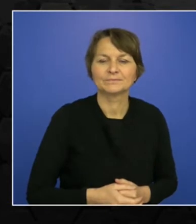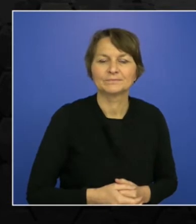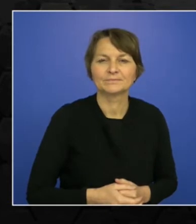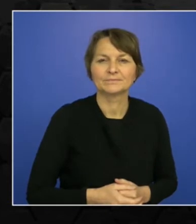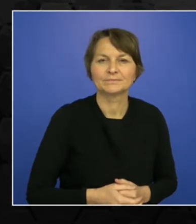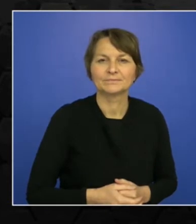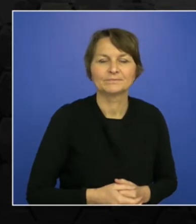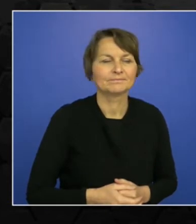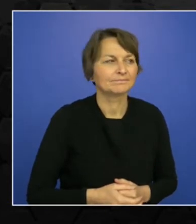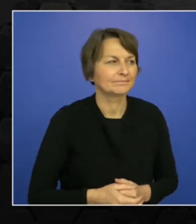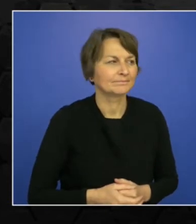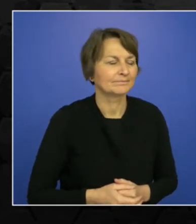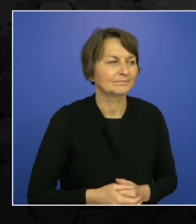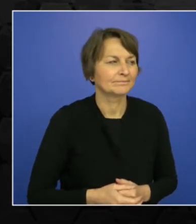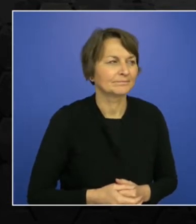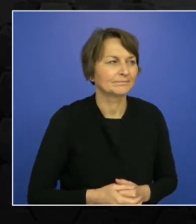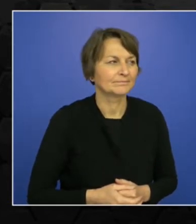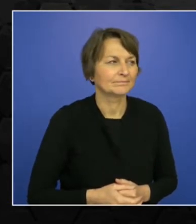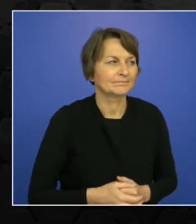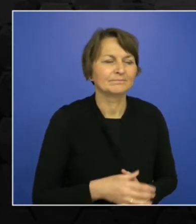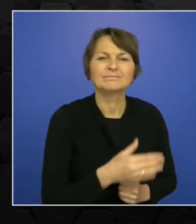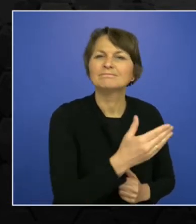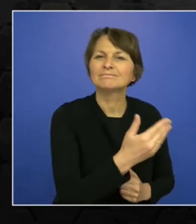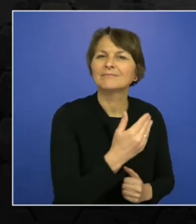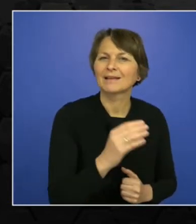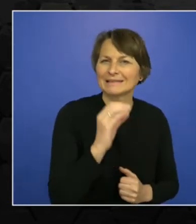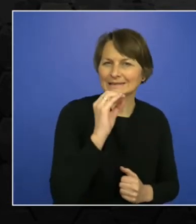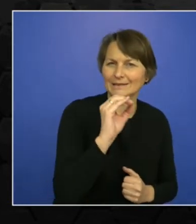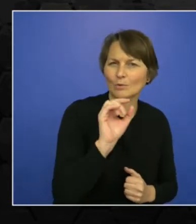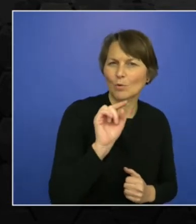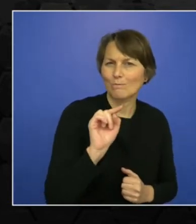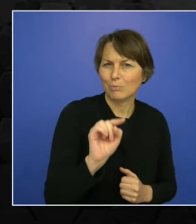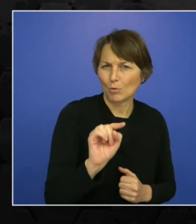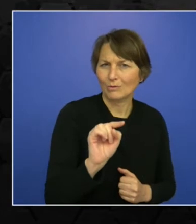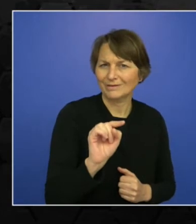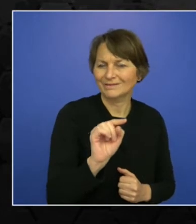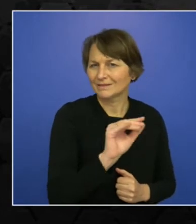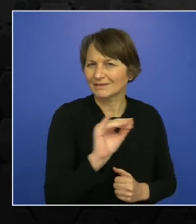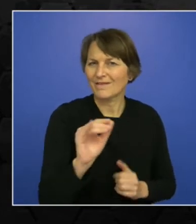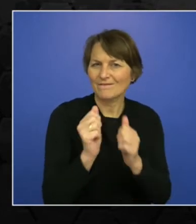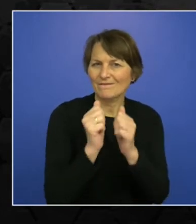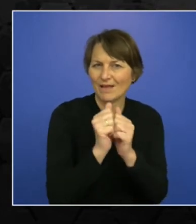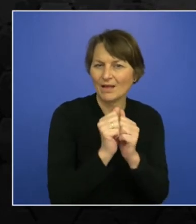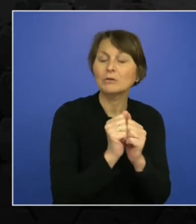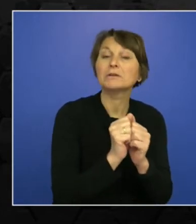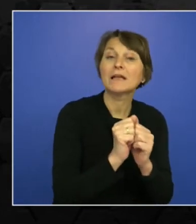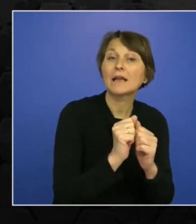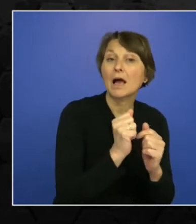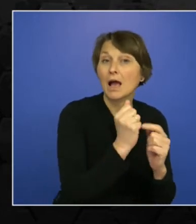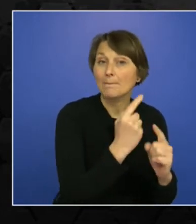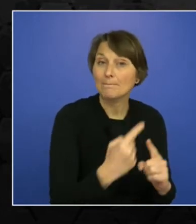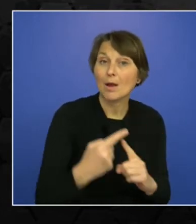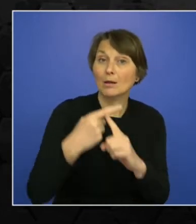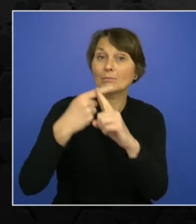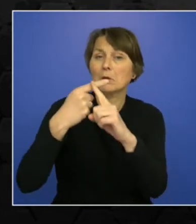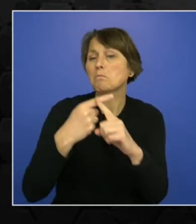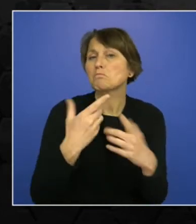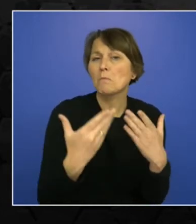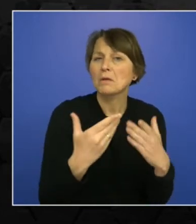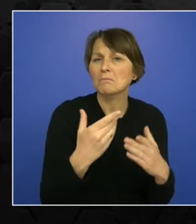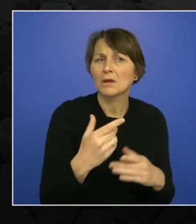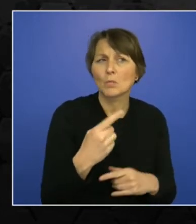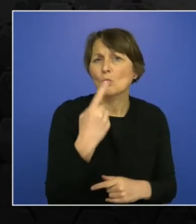this comes from like 0-point value, so I just multiplied by per 100. And then the same